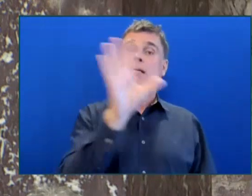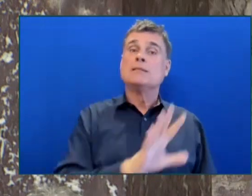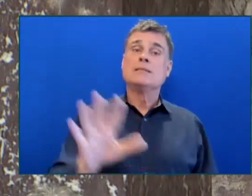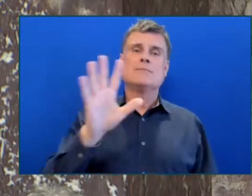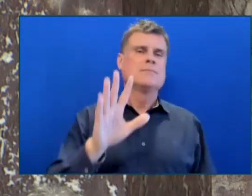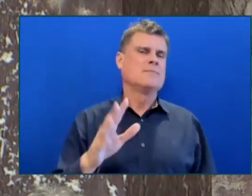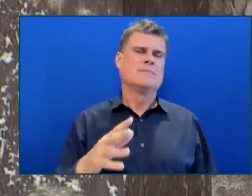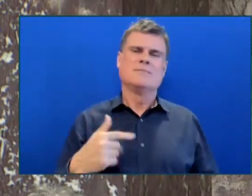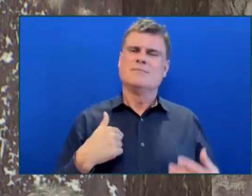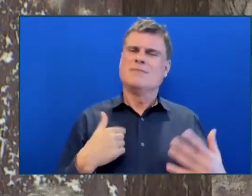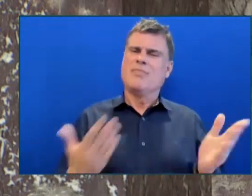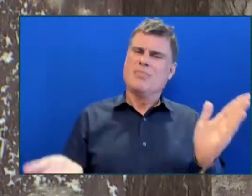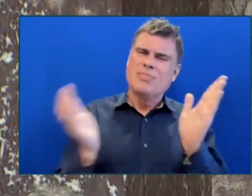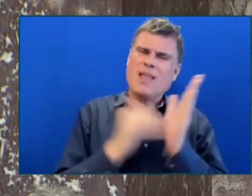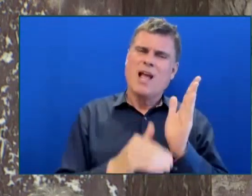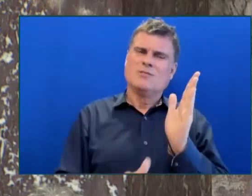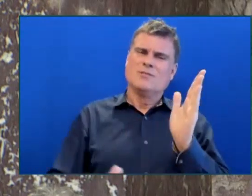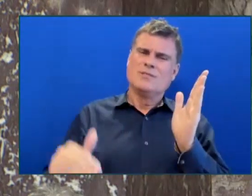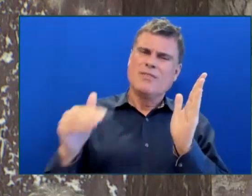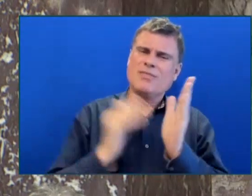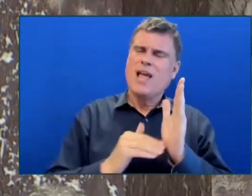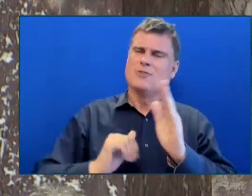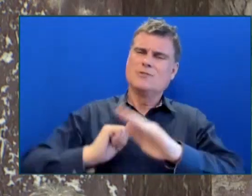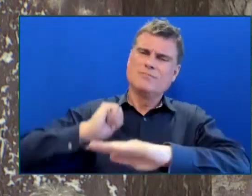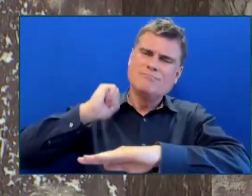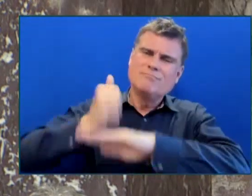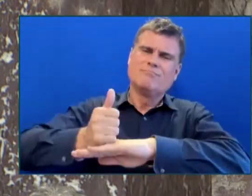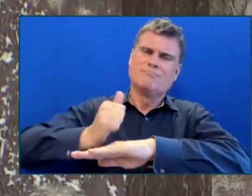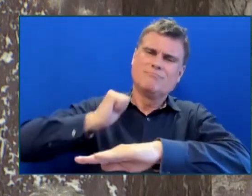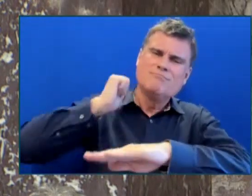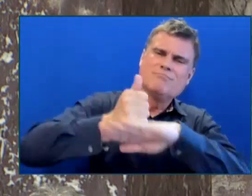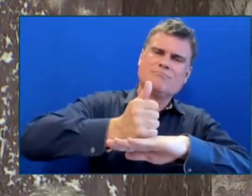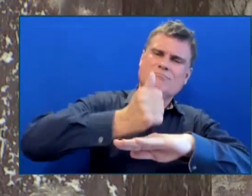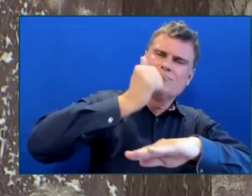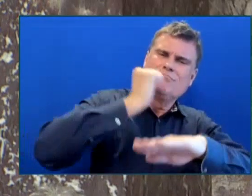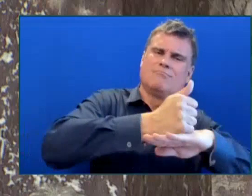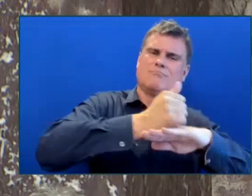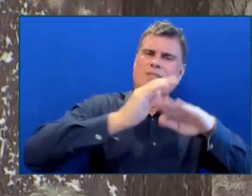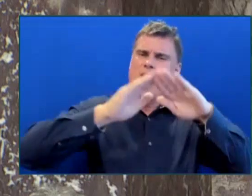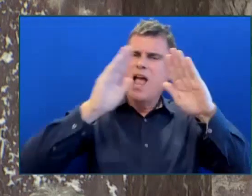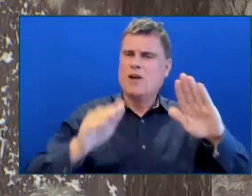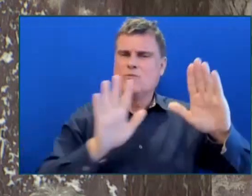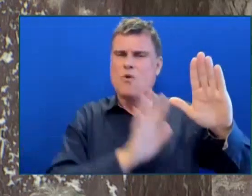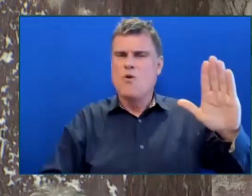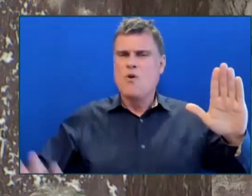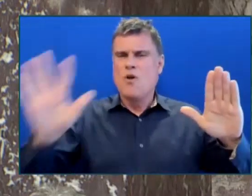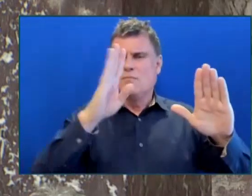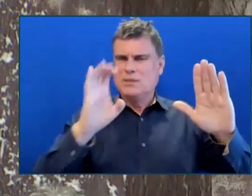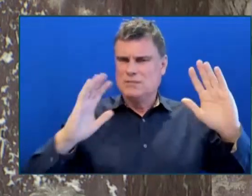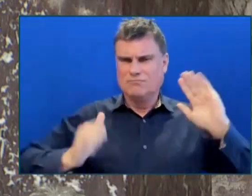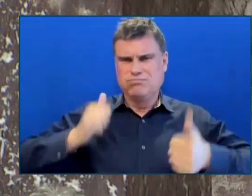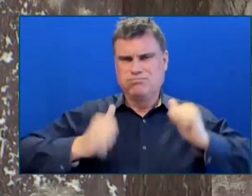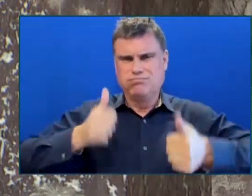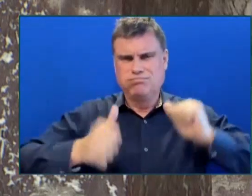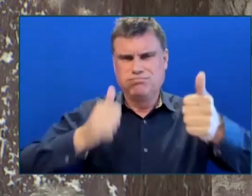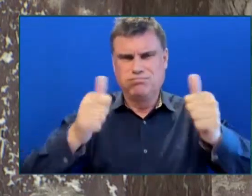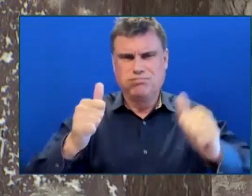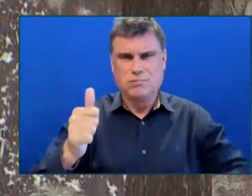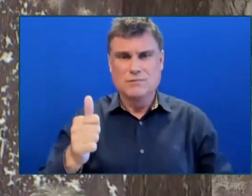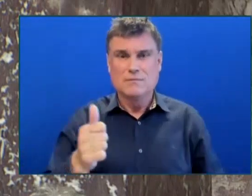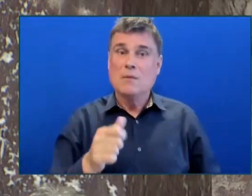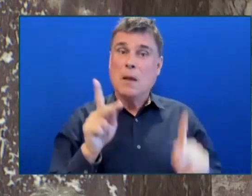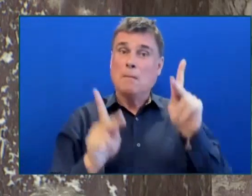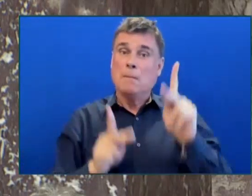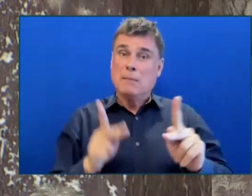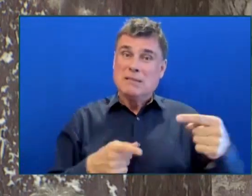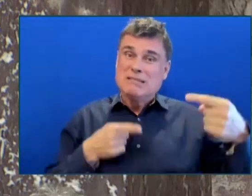you know, to the folks who are struggling, we know the struggle is real. That's why the investments we're making are to the significant numbers